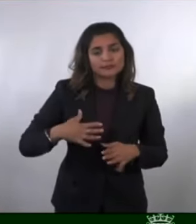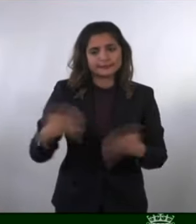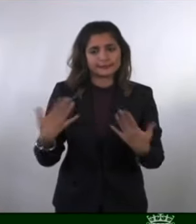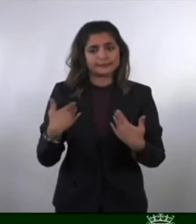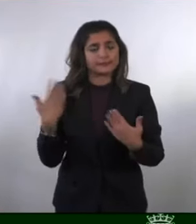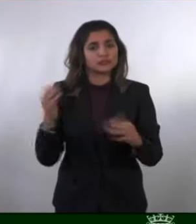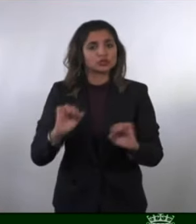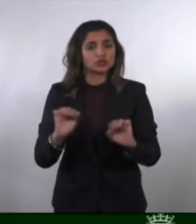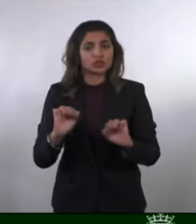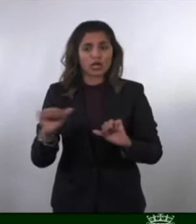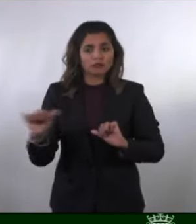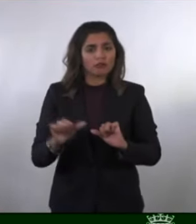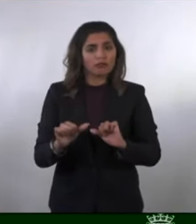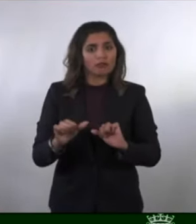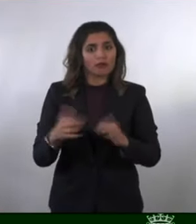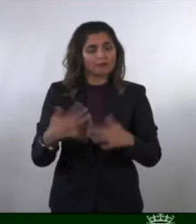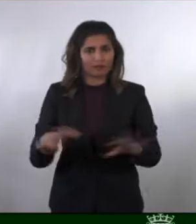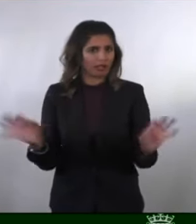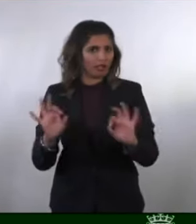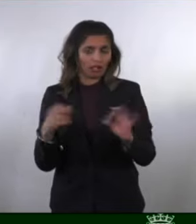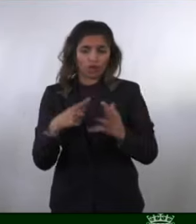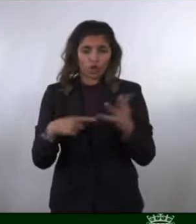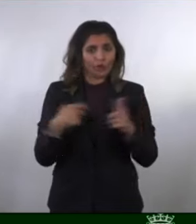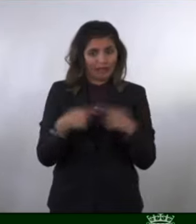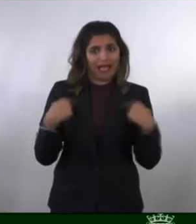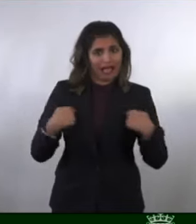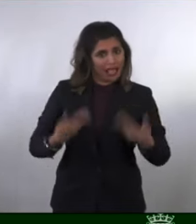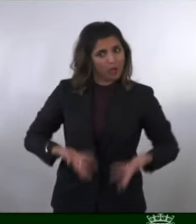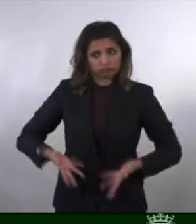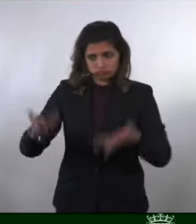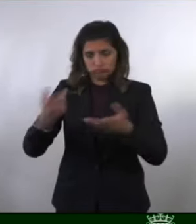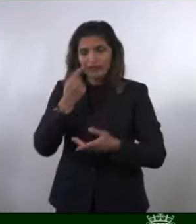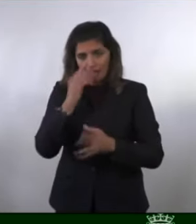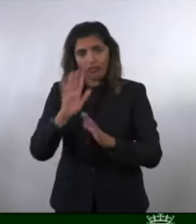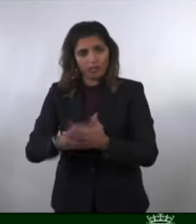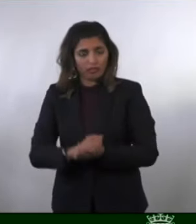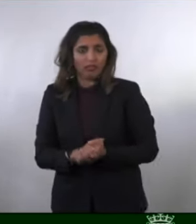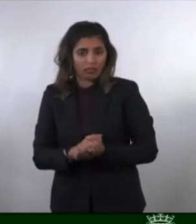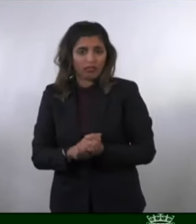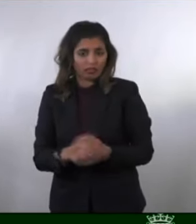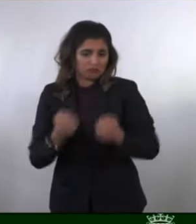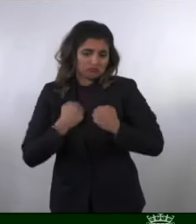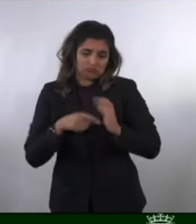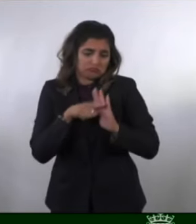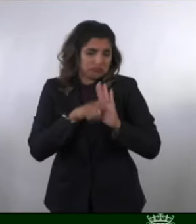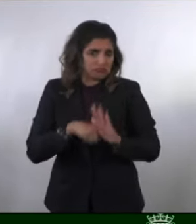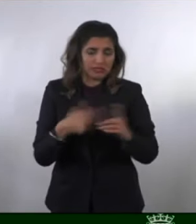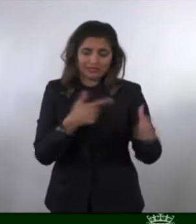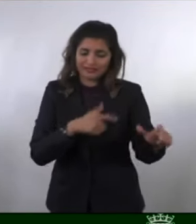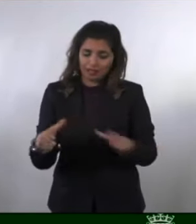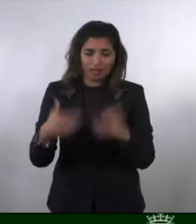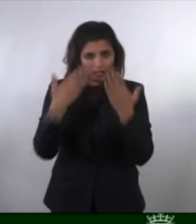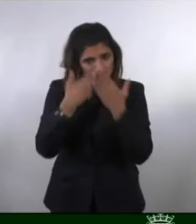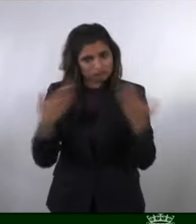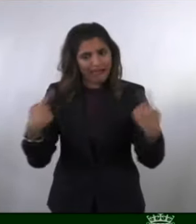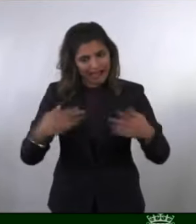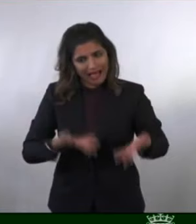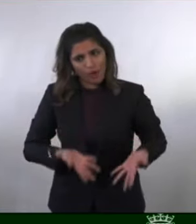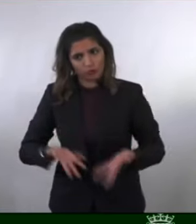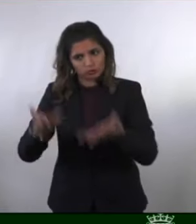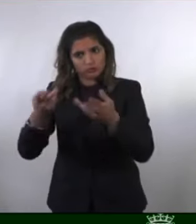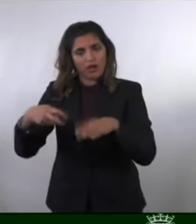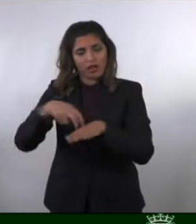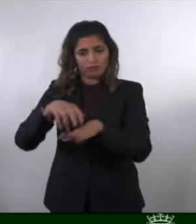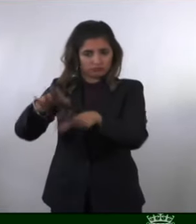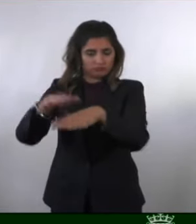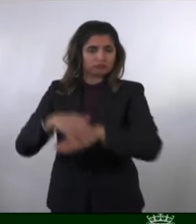restricted from the UK side. That's a point of principle and a point of policy, and I know very important